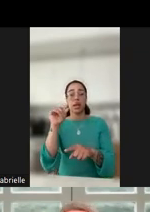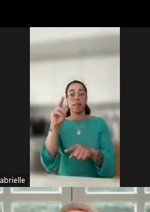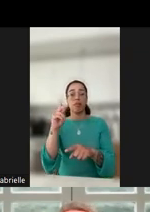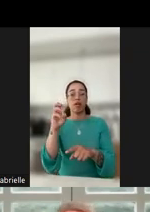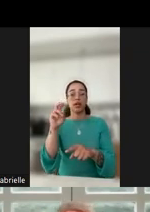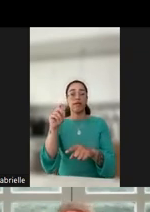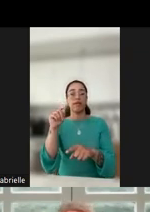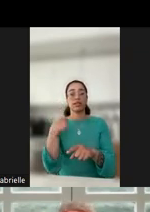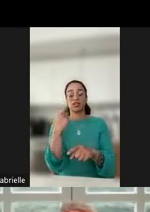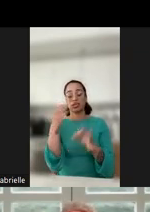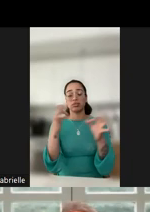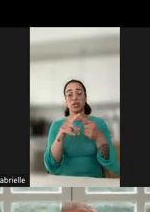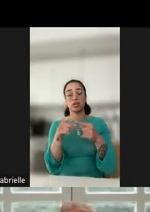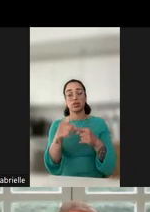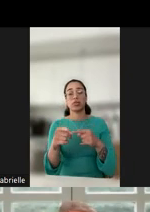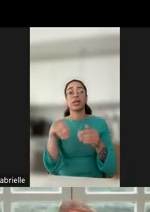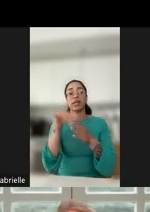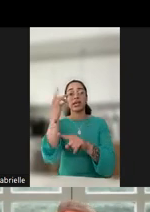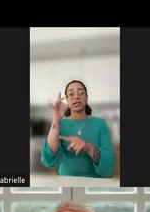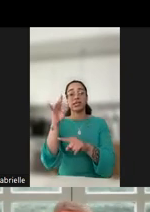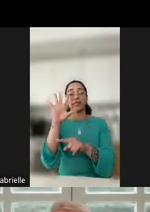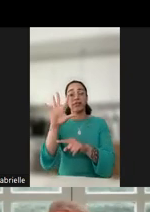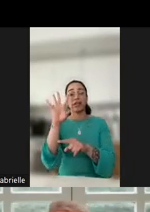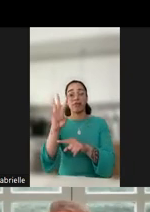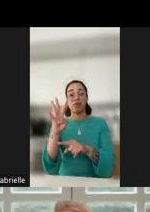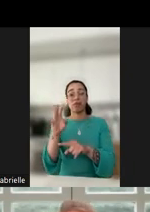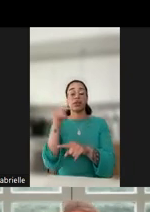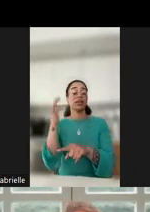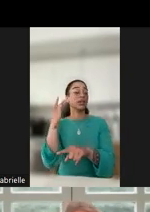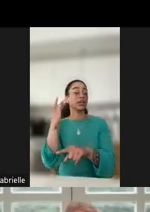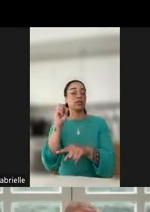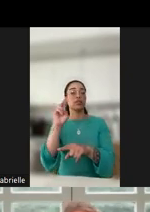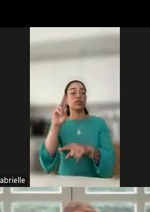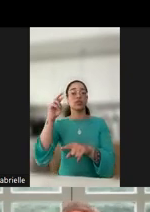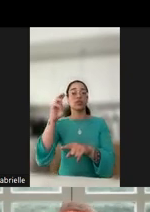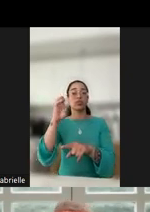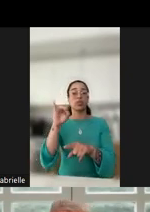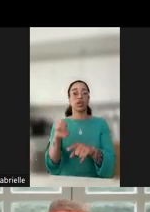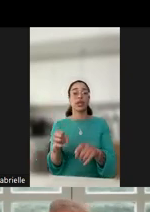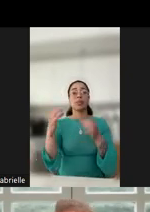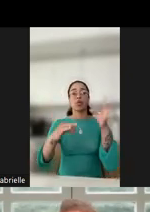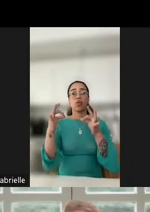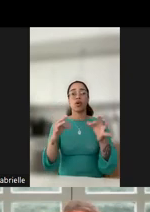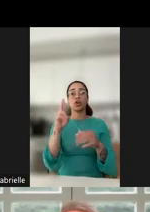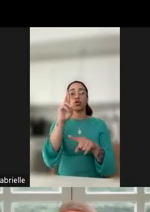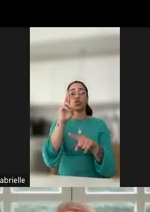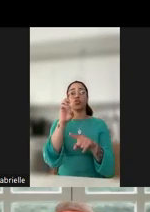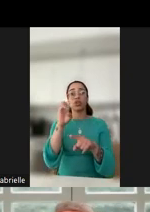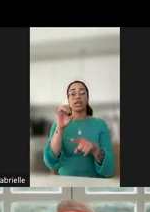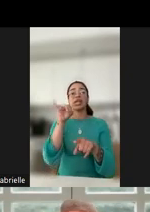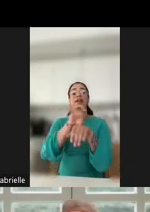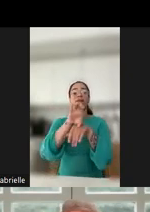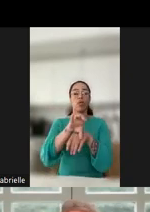you, in 1854, the California Supreme Court reinforced the racism against